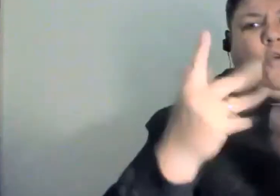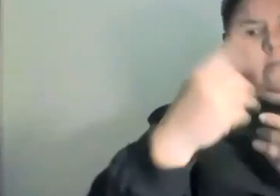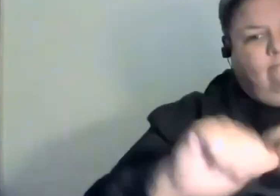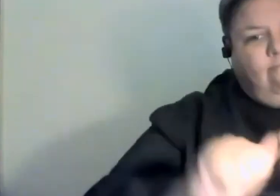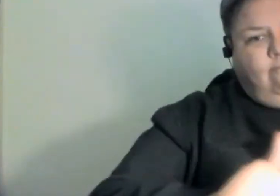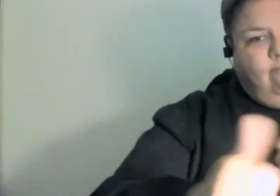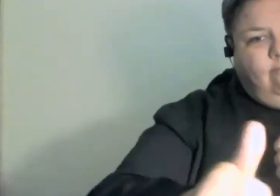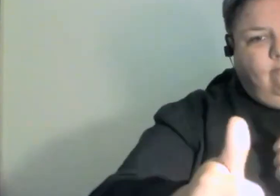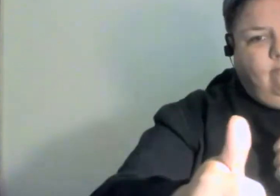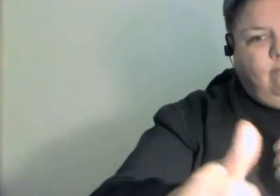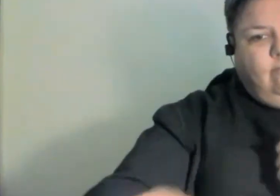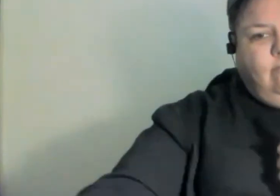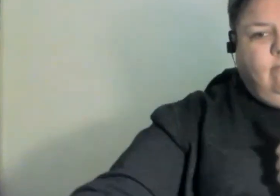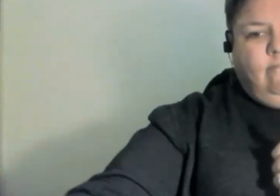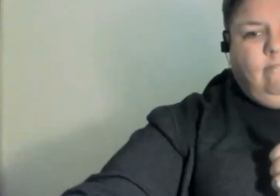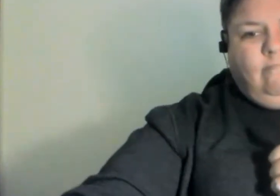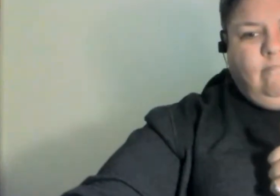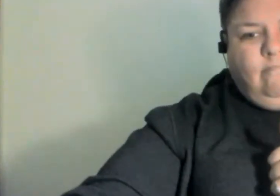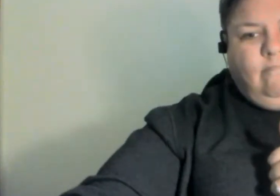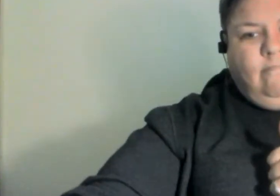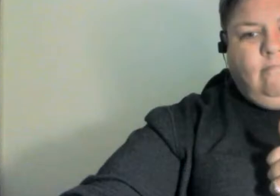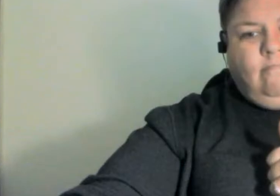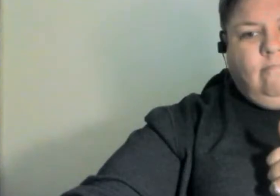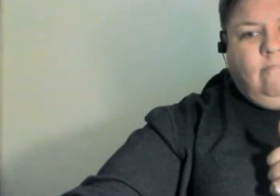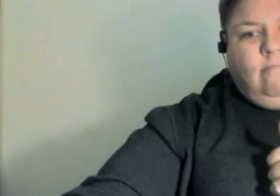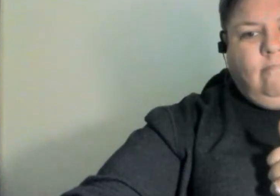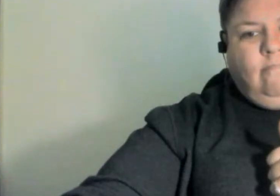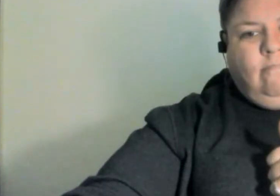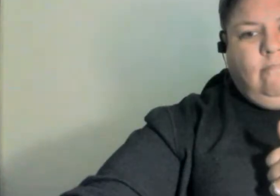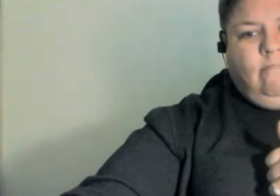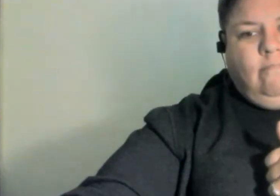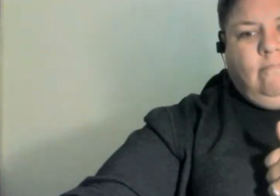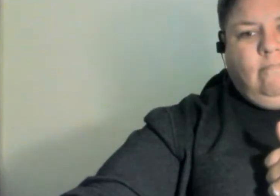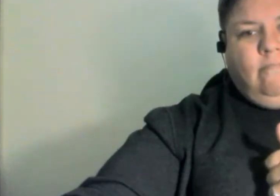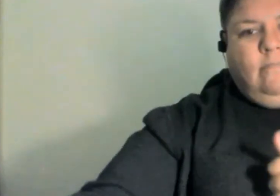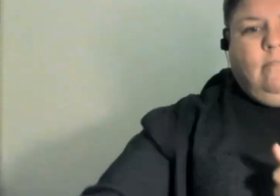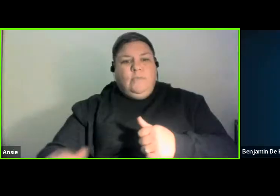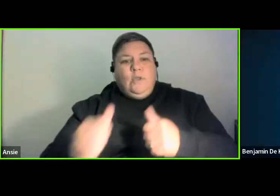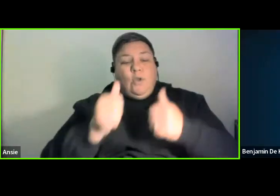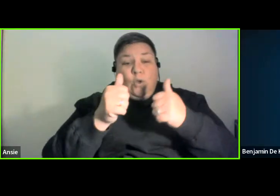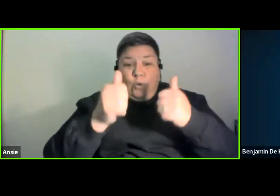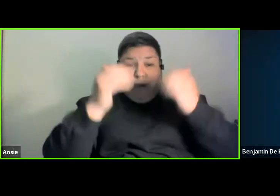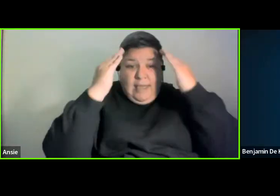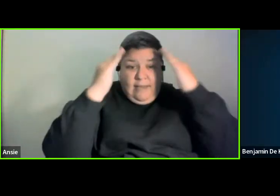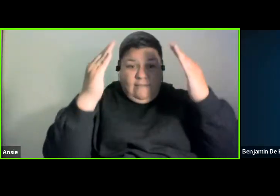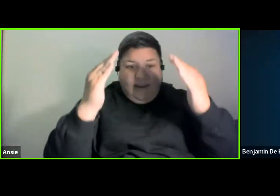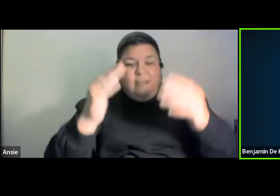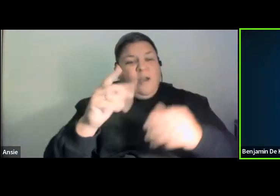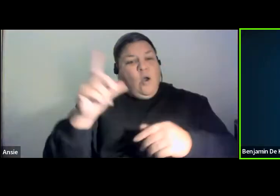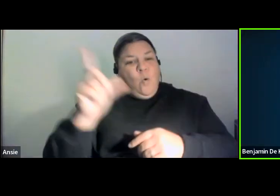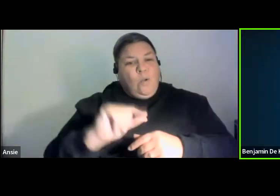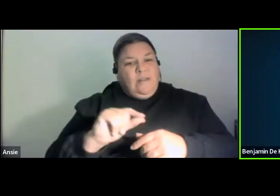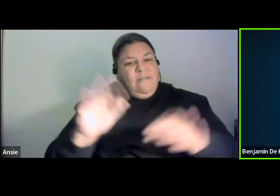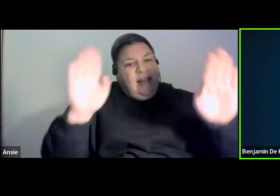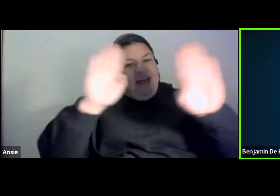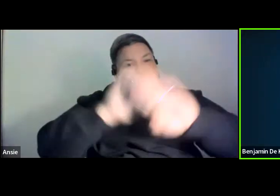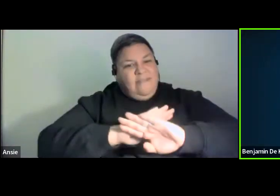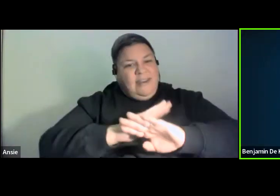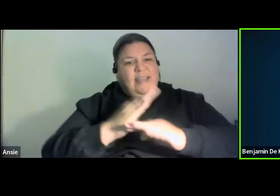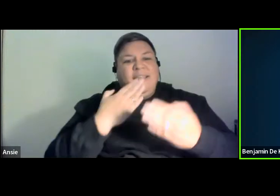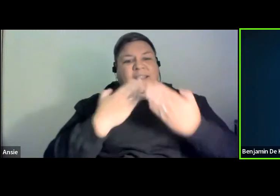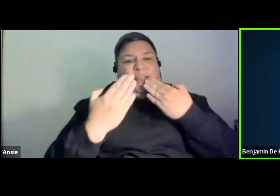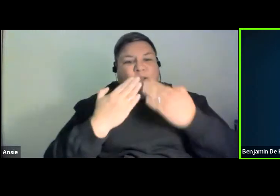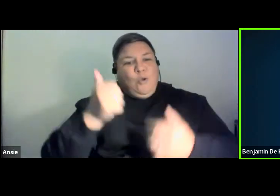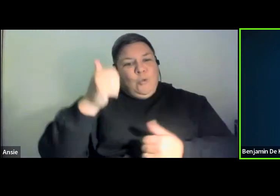certainly look forward to seeing you in future webinars. Good evening to you, and have a wonderful evening further. Good